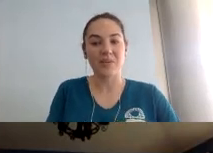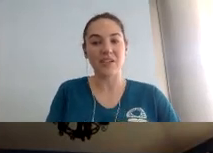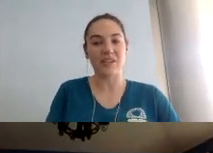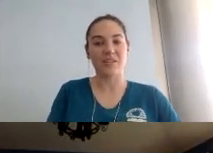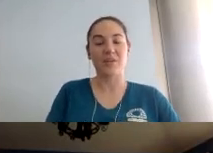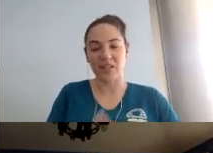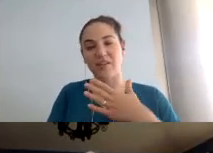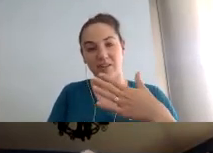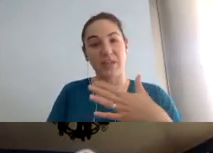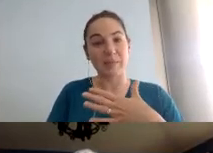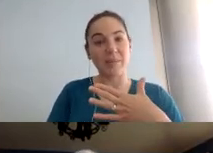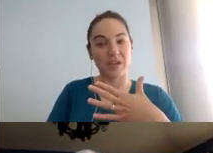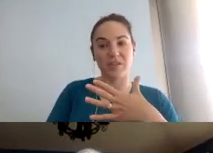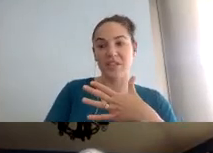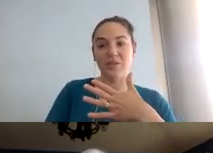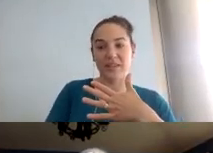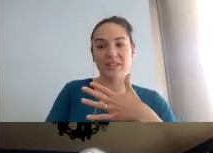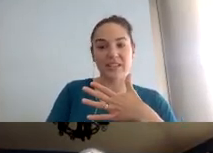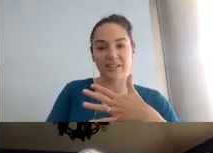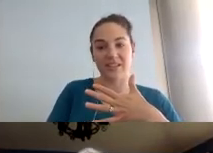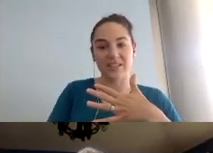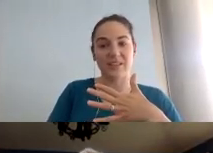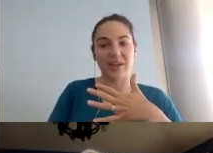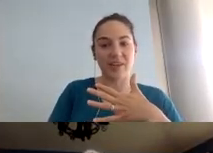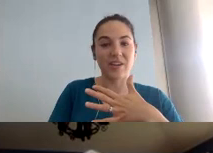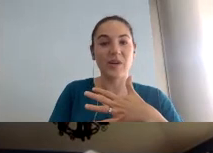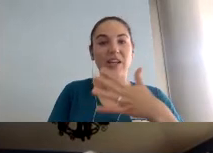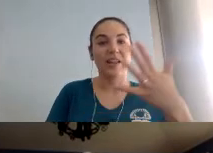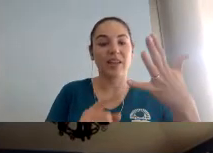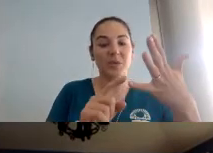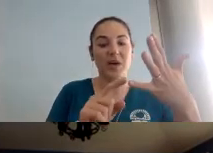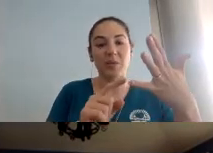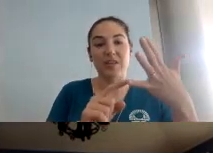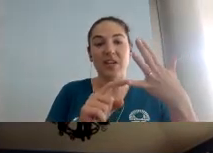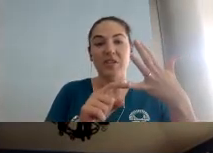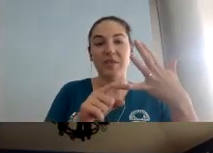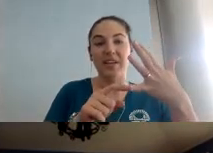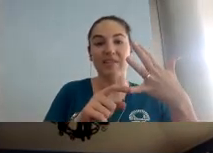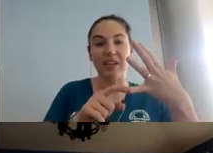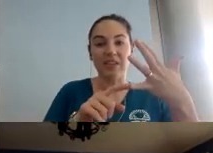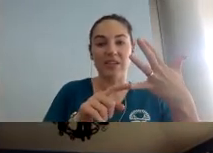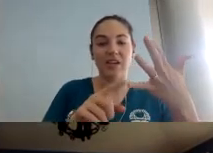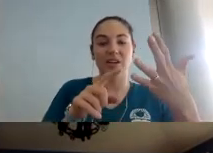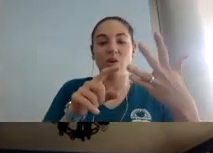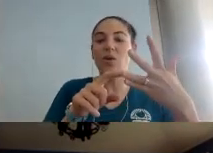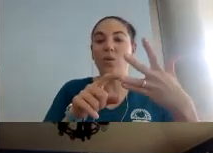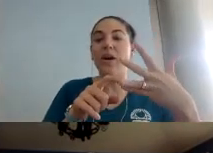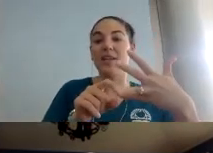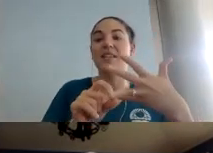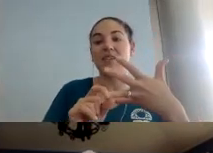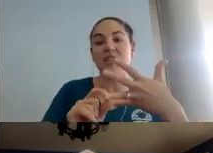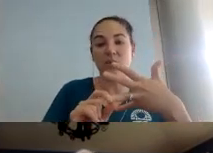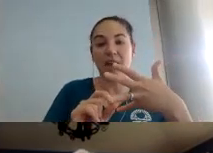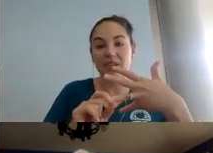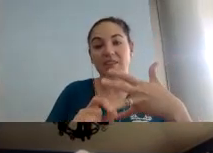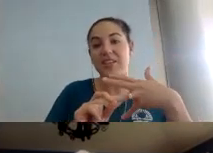next to it, so in my picture, it's the only thing that's in color. This little down arrow, that's where I would schedule something in advance or where I can